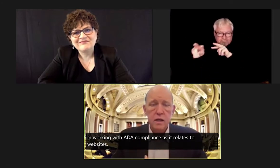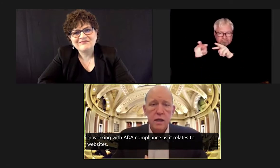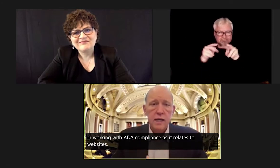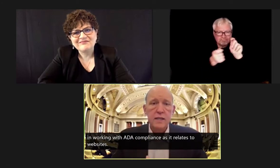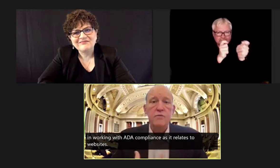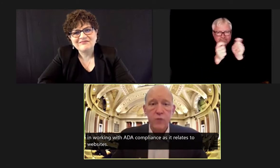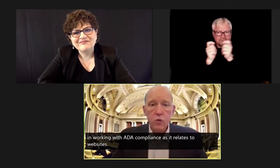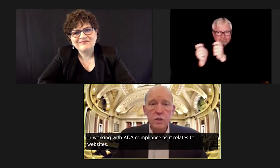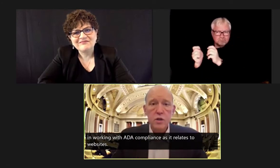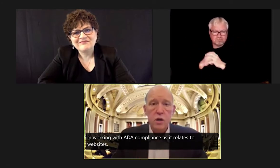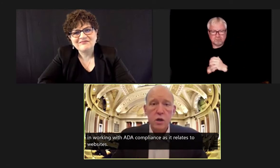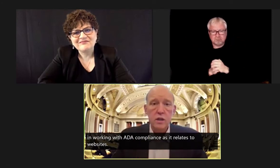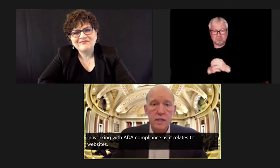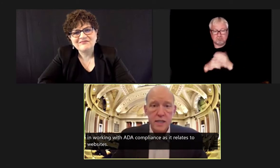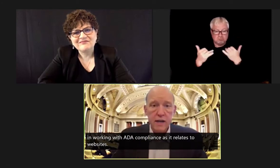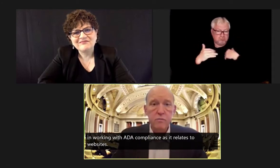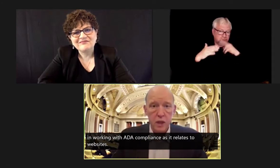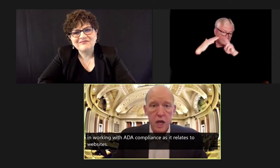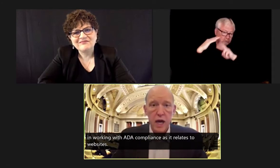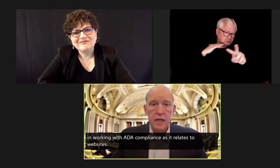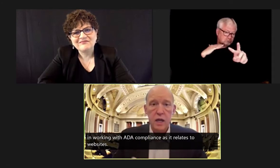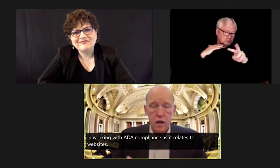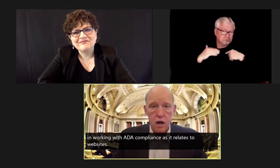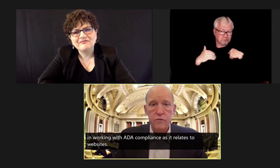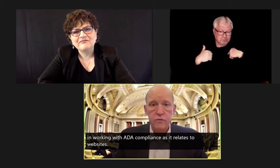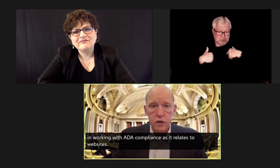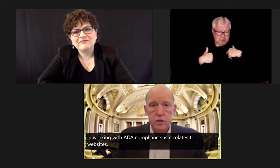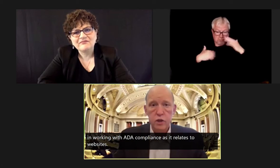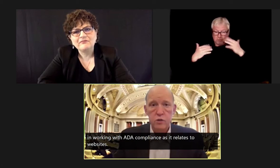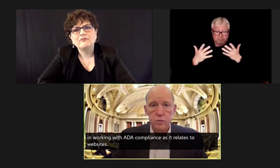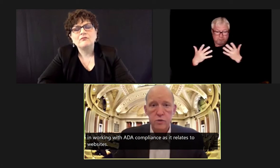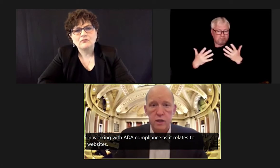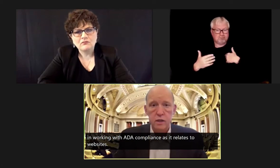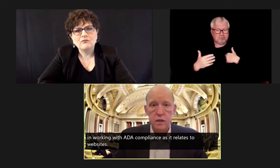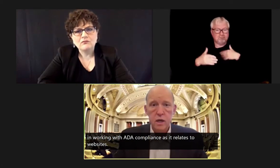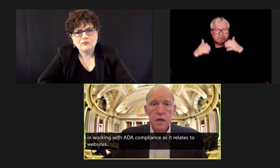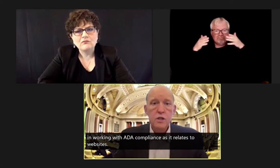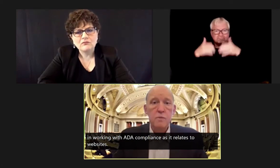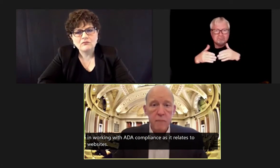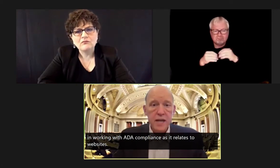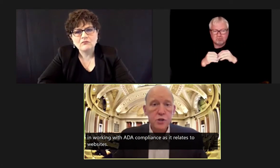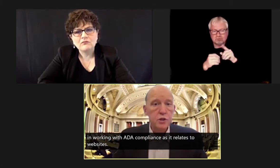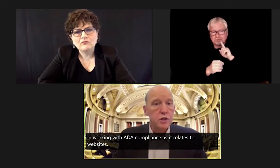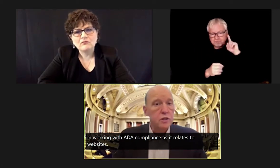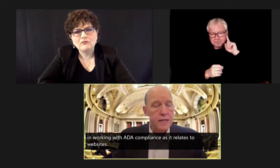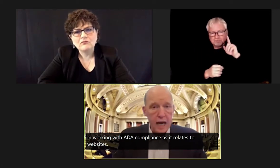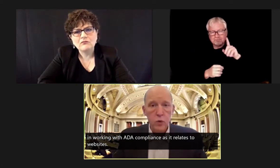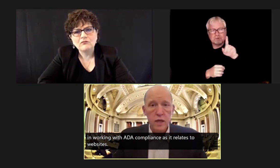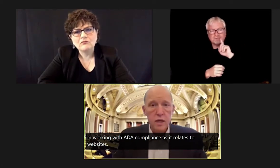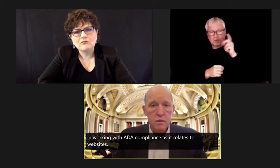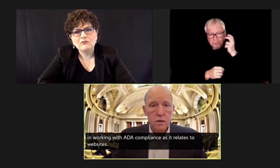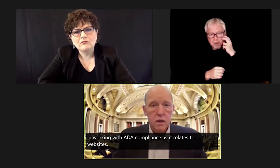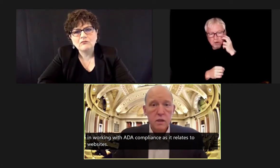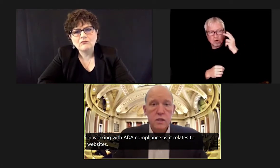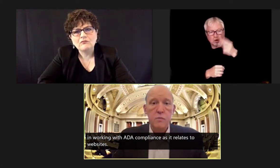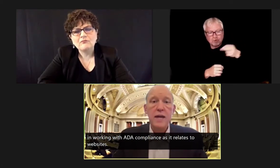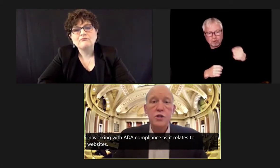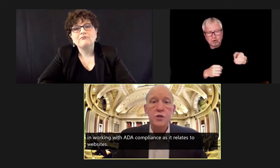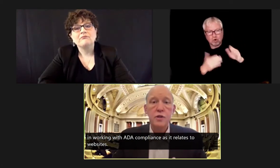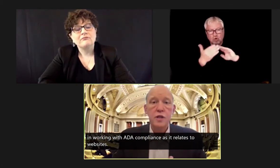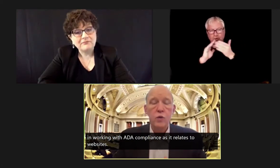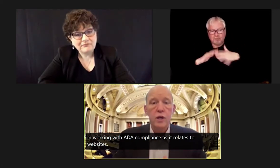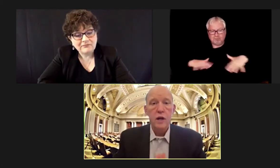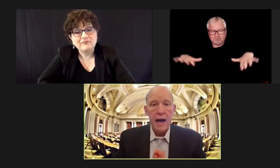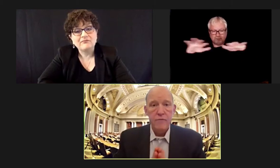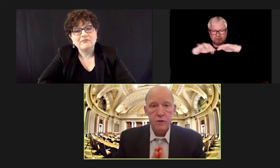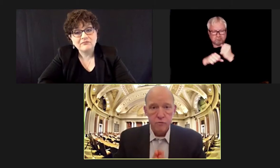me is a focus on the deaf, blind, and hard of hearing community to make sure that there's equity, to make